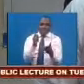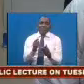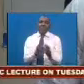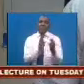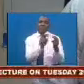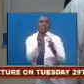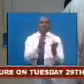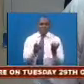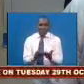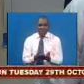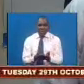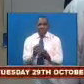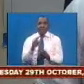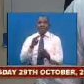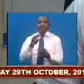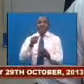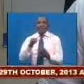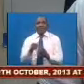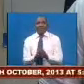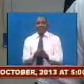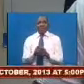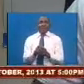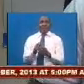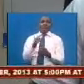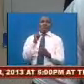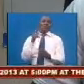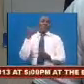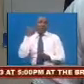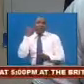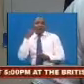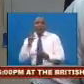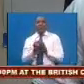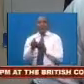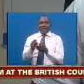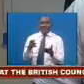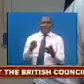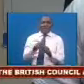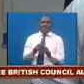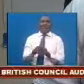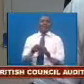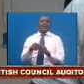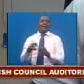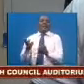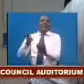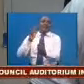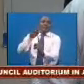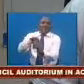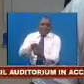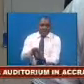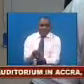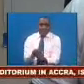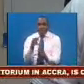home in the next, say, 30 minutes, 1 hour. Using your smartphone, you could be tapping an application which